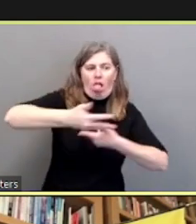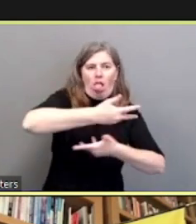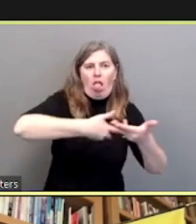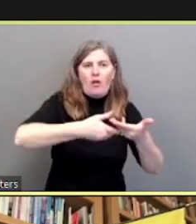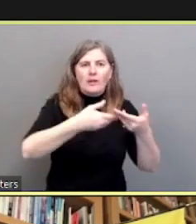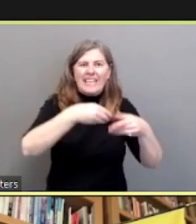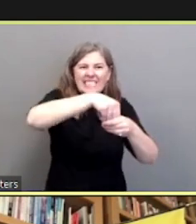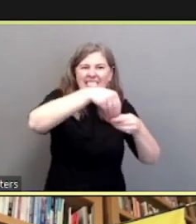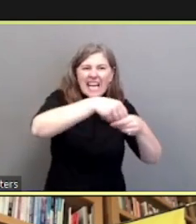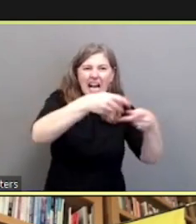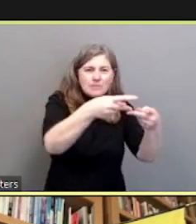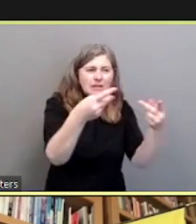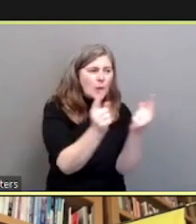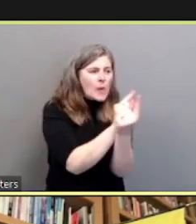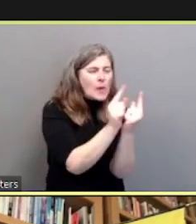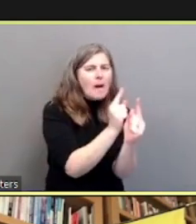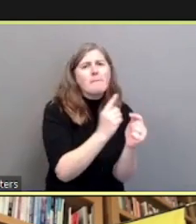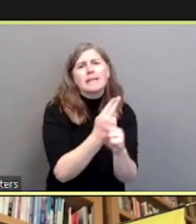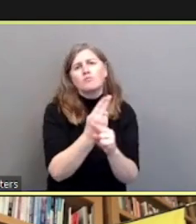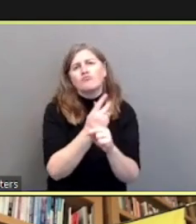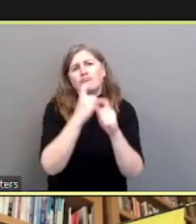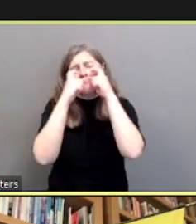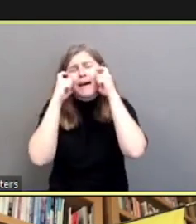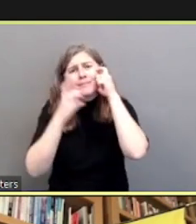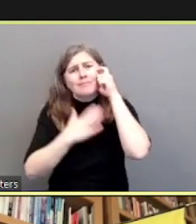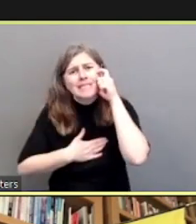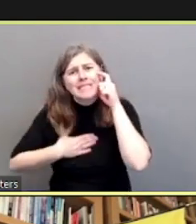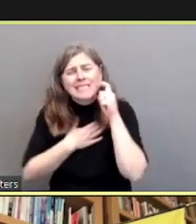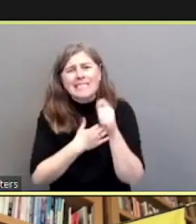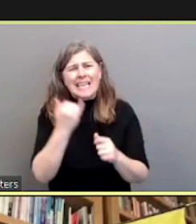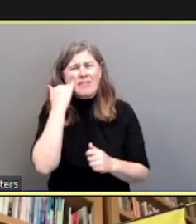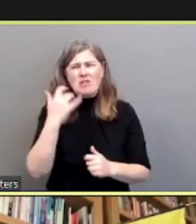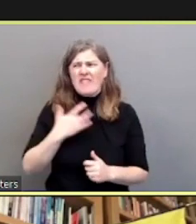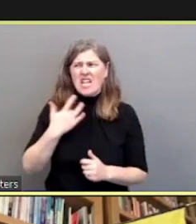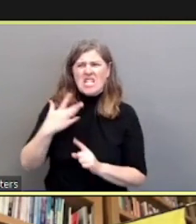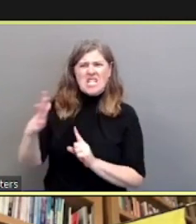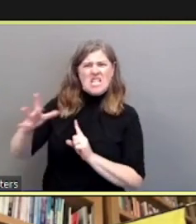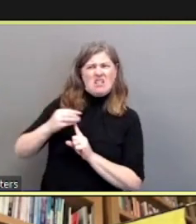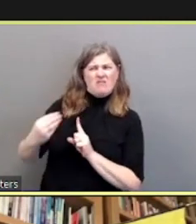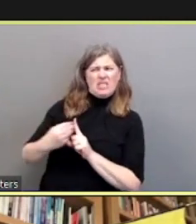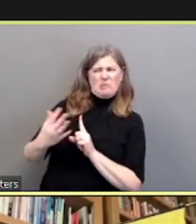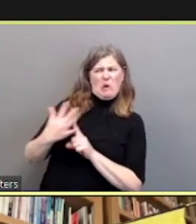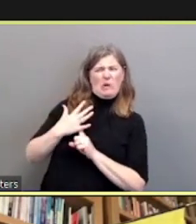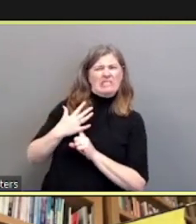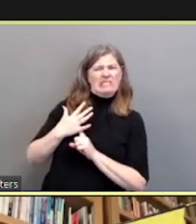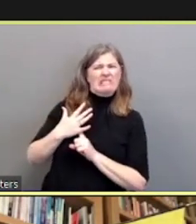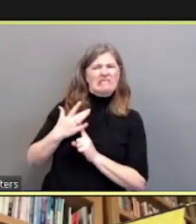indoor spaces. Please wear masks. If you think you've been exposed, get tested.